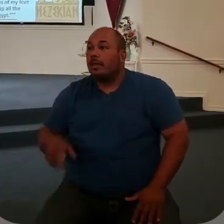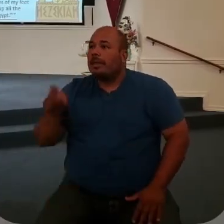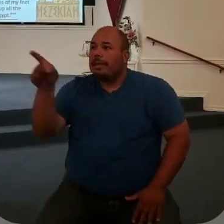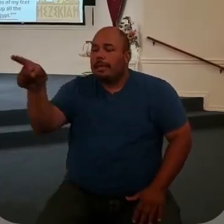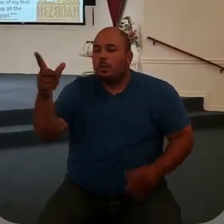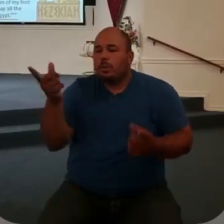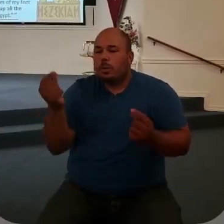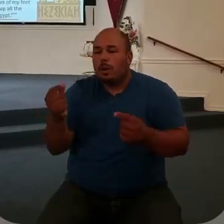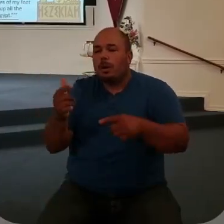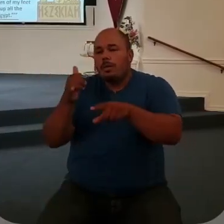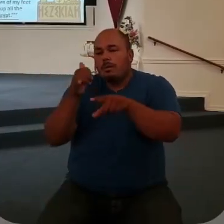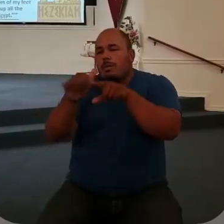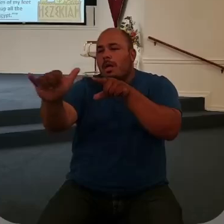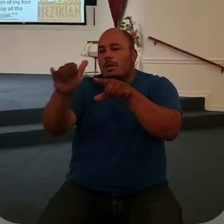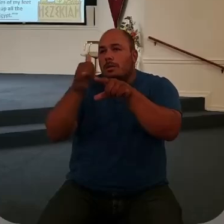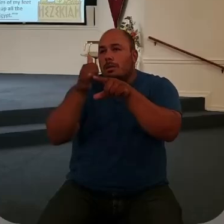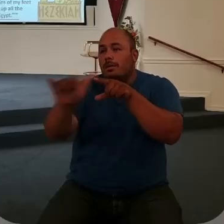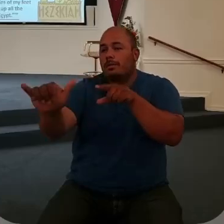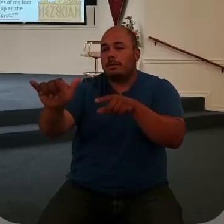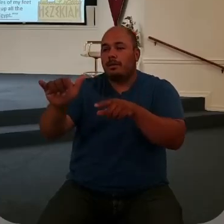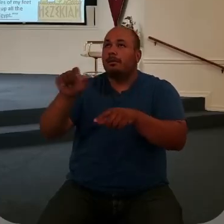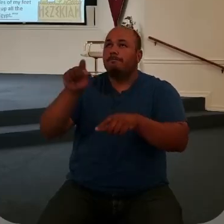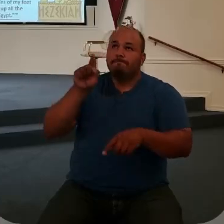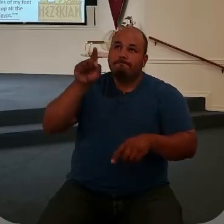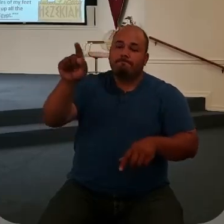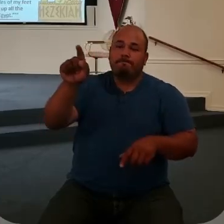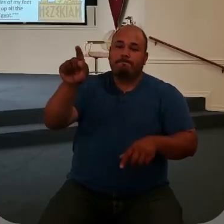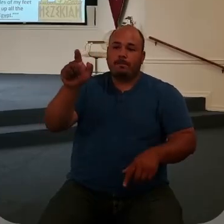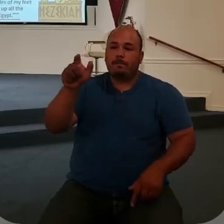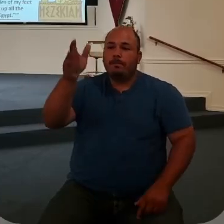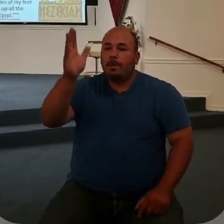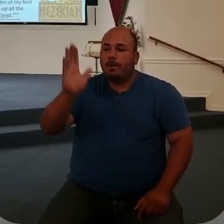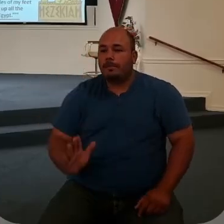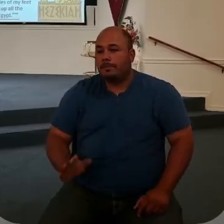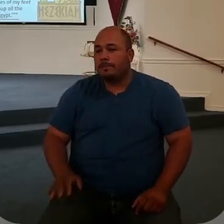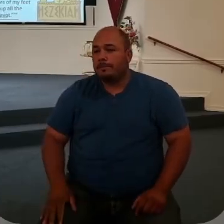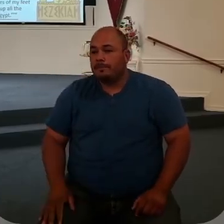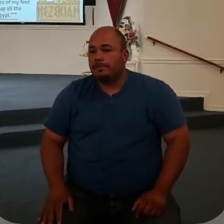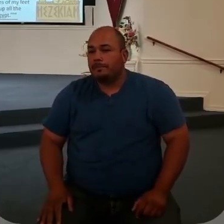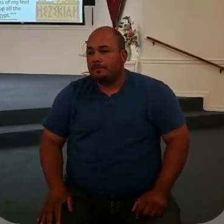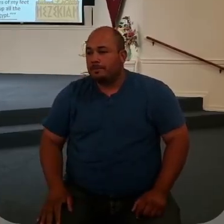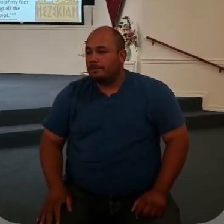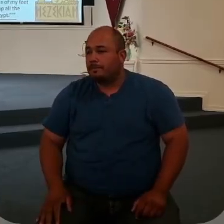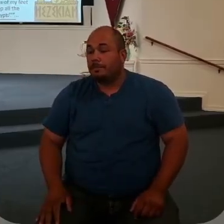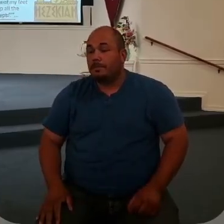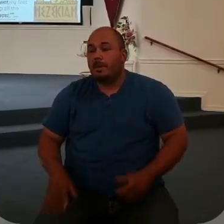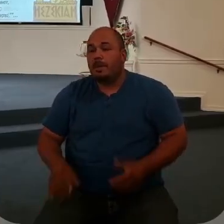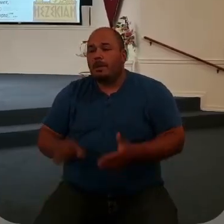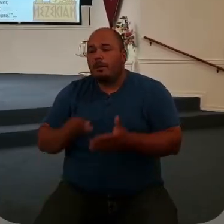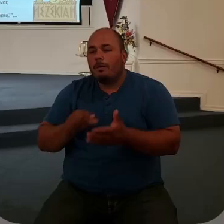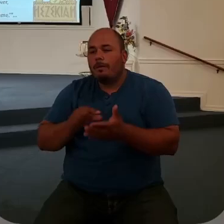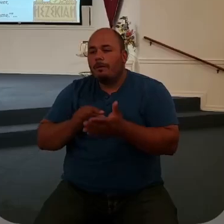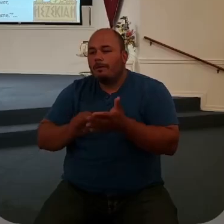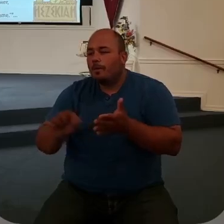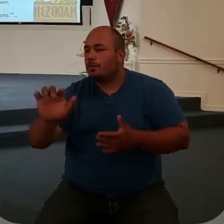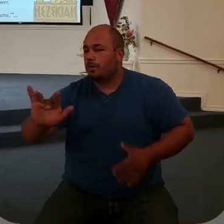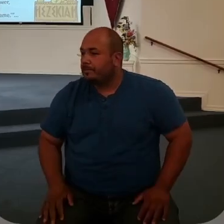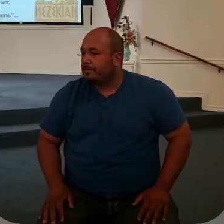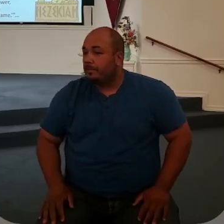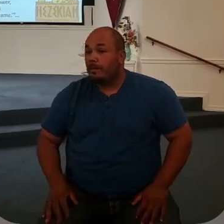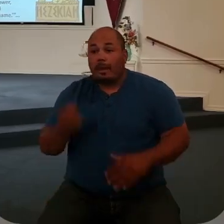blasphemed and ridiculed the Holy One of Israel. So verse 25, Isaiah